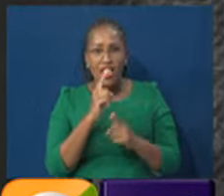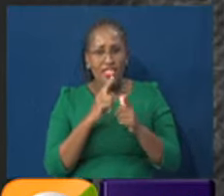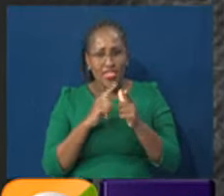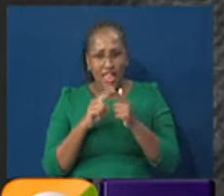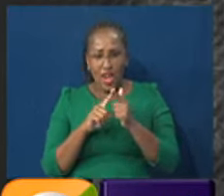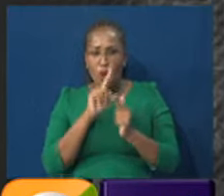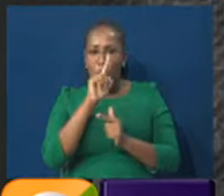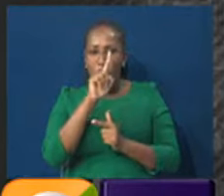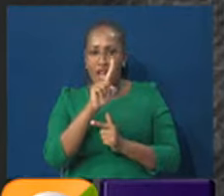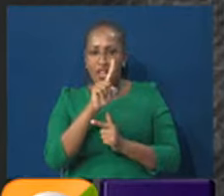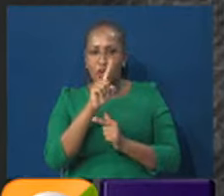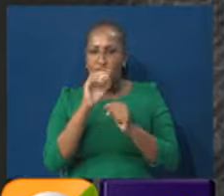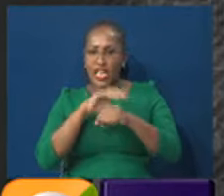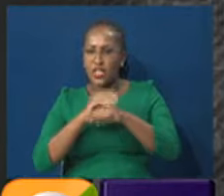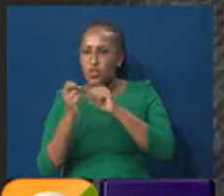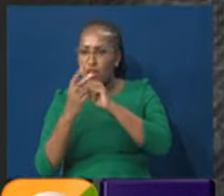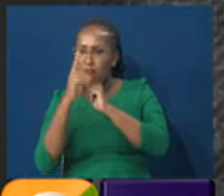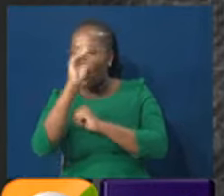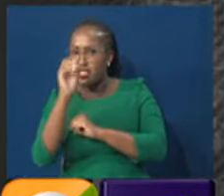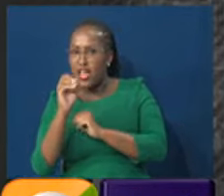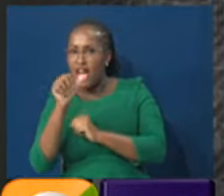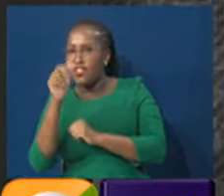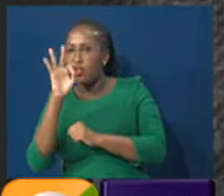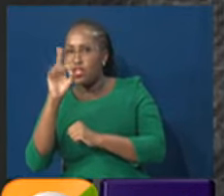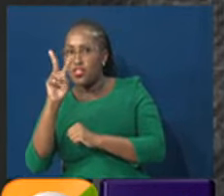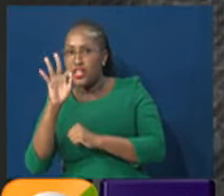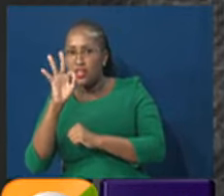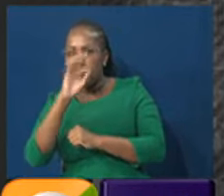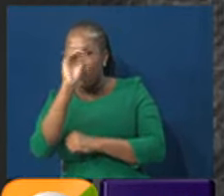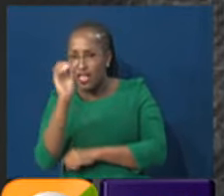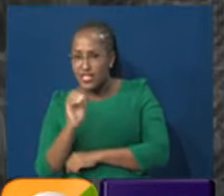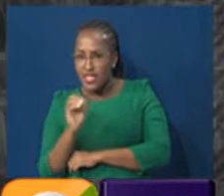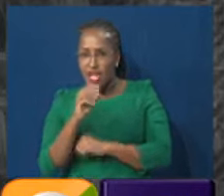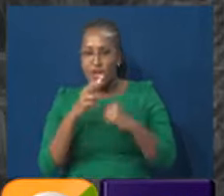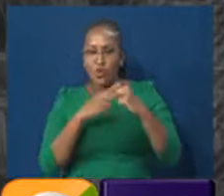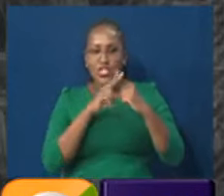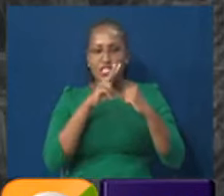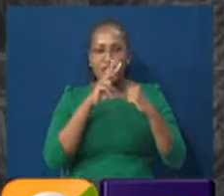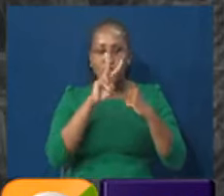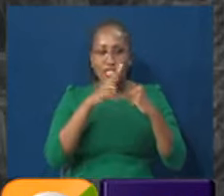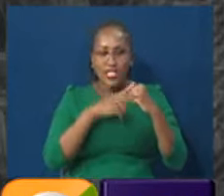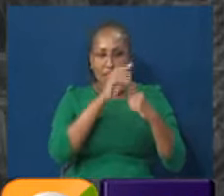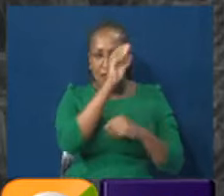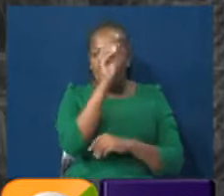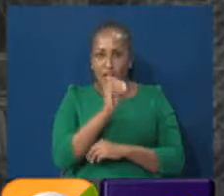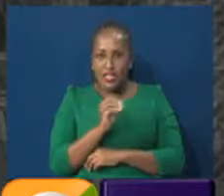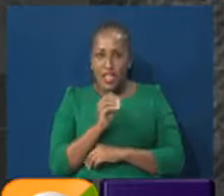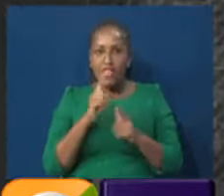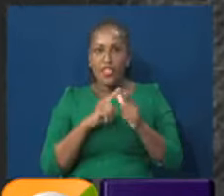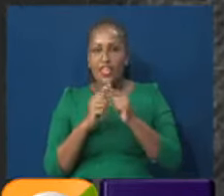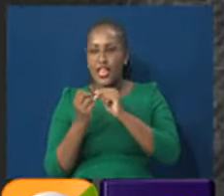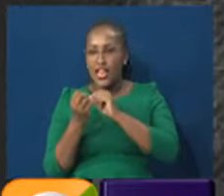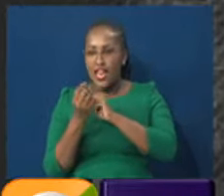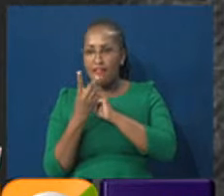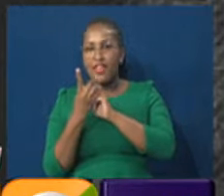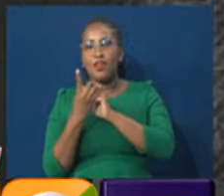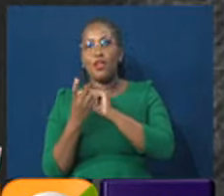1, 12%, score 2, 23%, score 3, 27%, score 4, 11%, and score